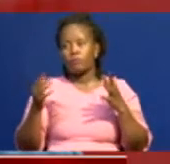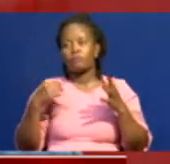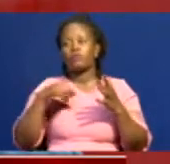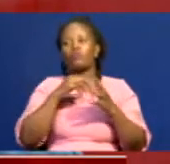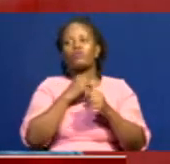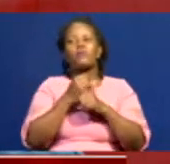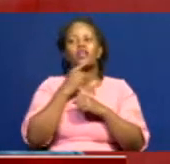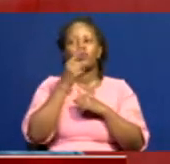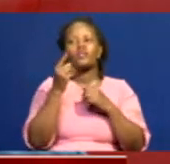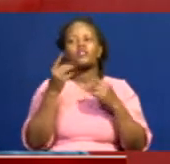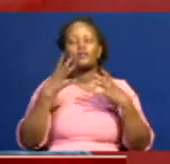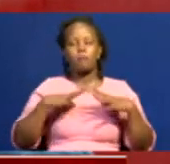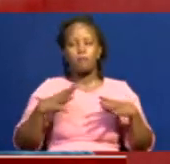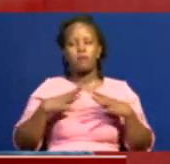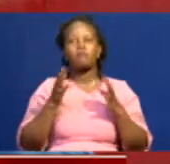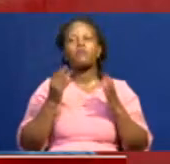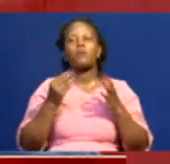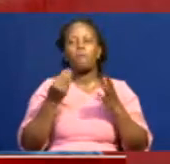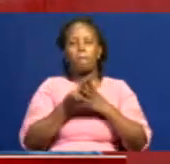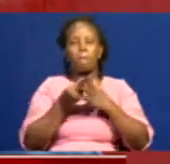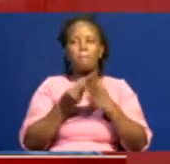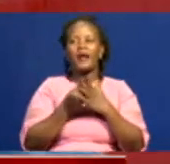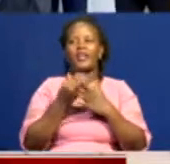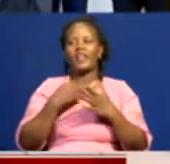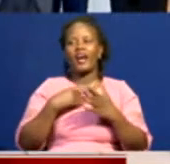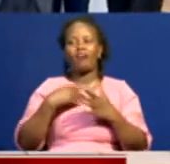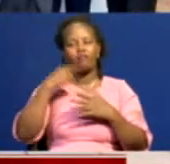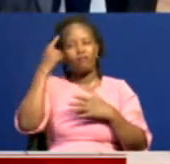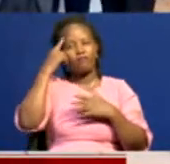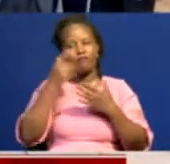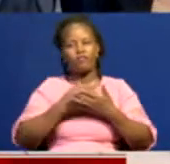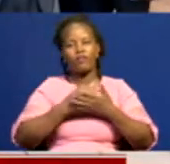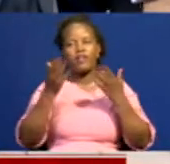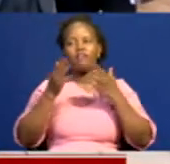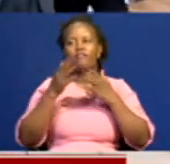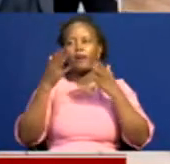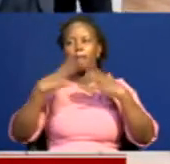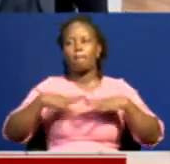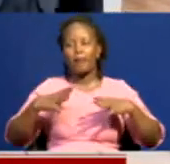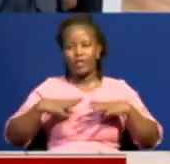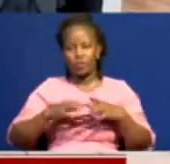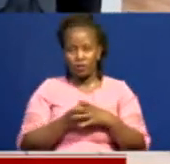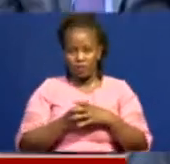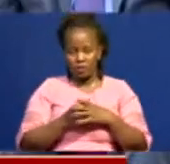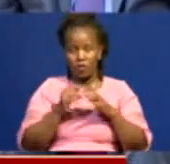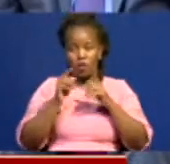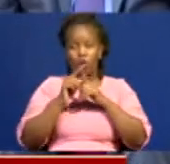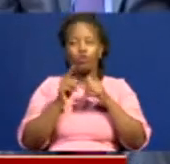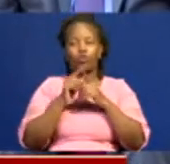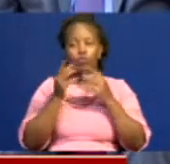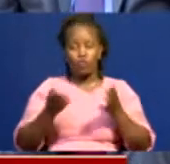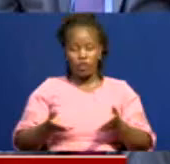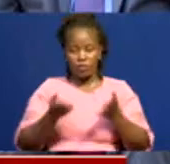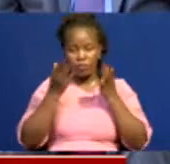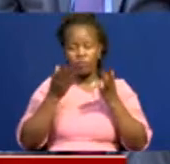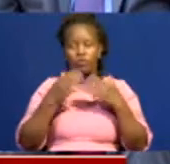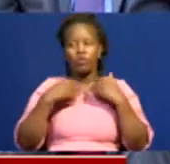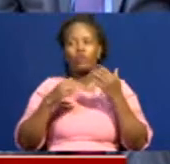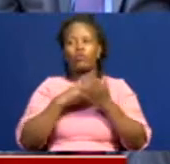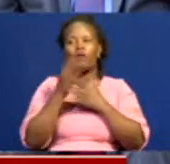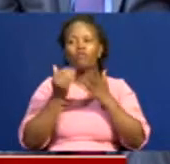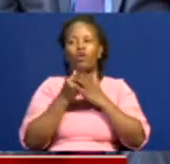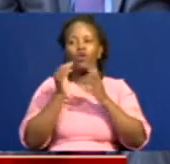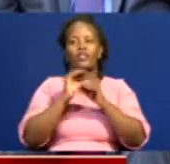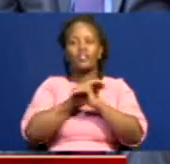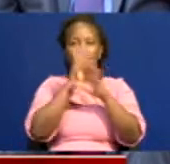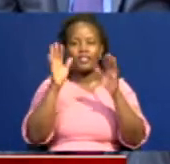pesa mfukoni for everybody. Miano says she'll focus on improving efficiency in all semi-autonomous